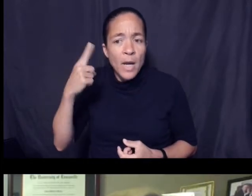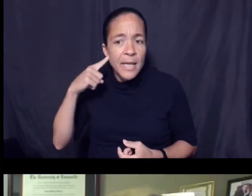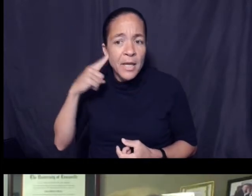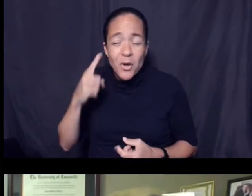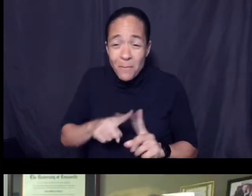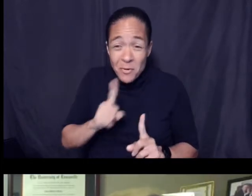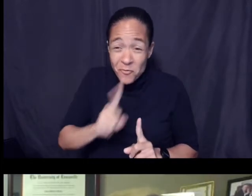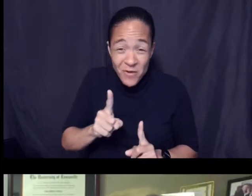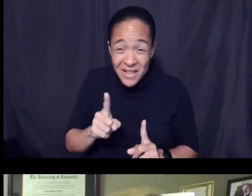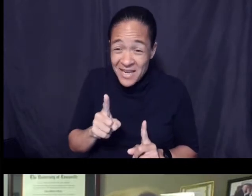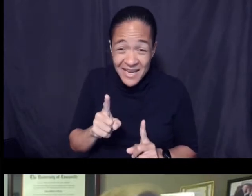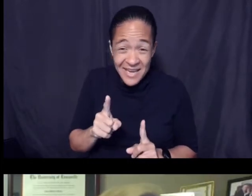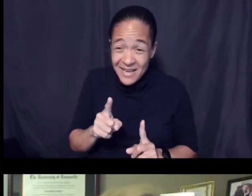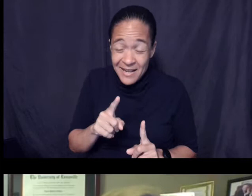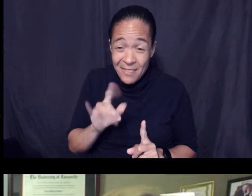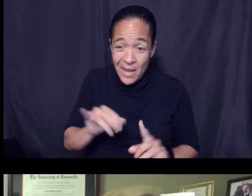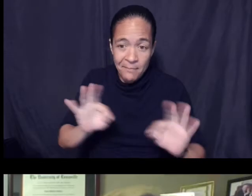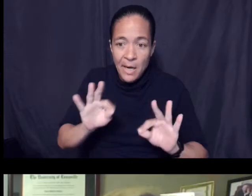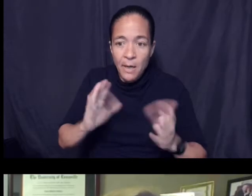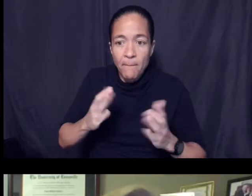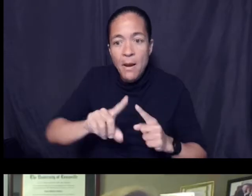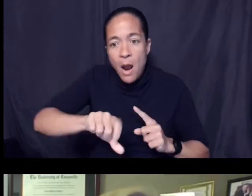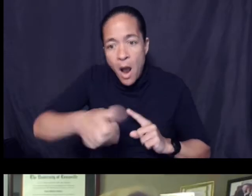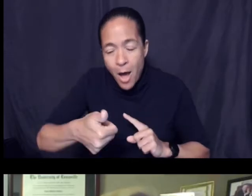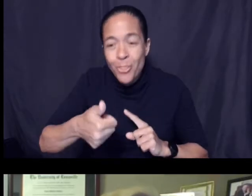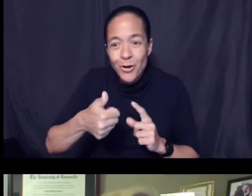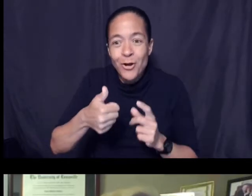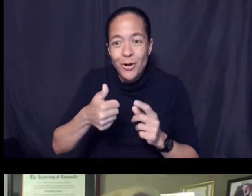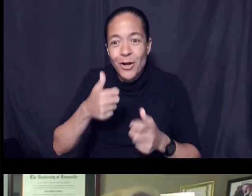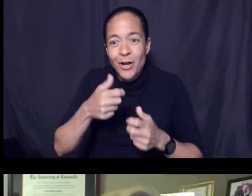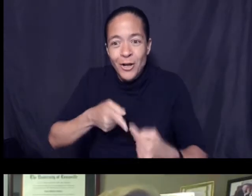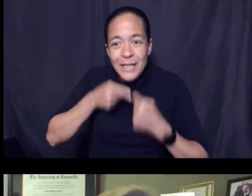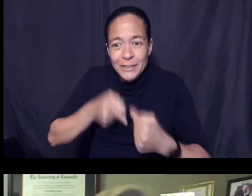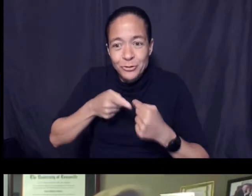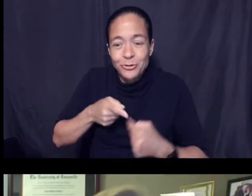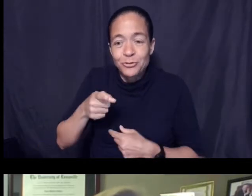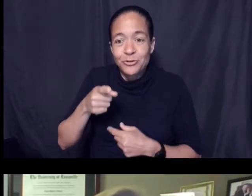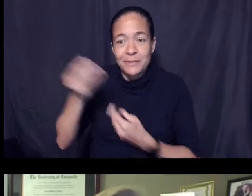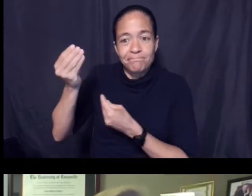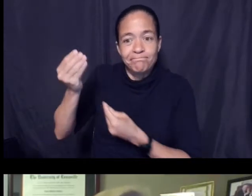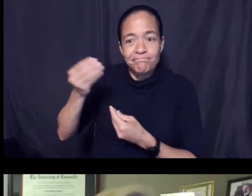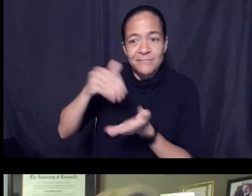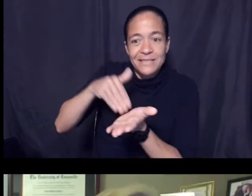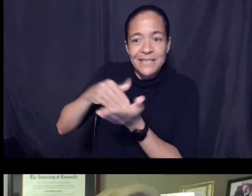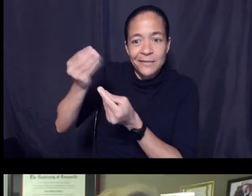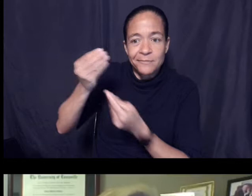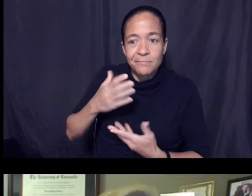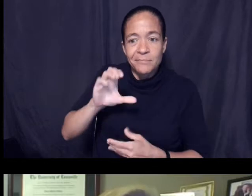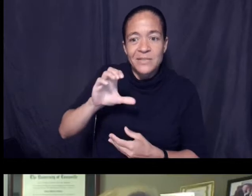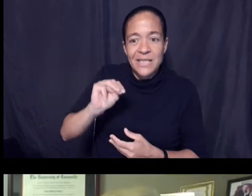of the iceberg. The news came. It was CMV, and the doctor spoke of cerebral